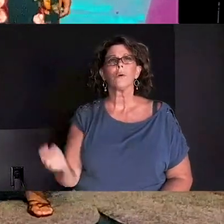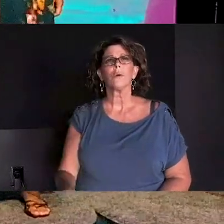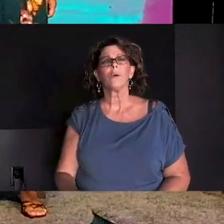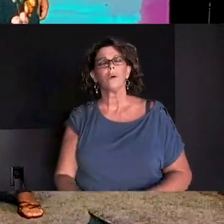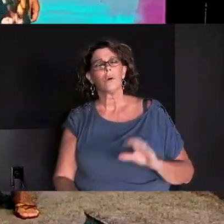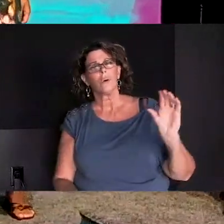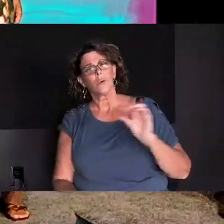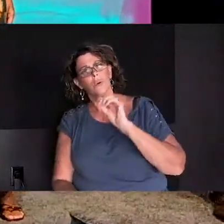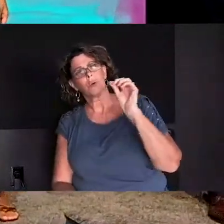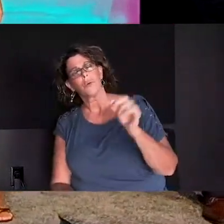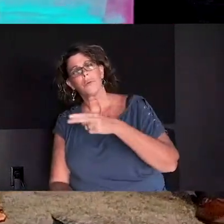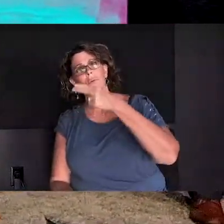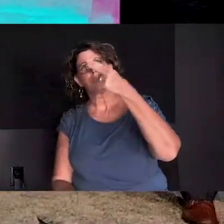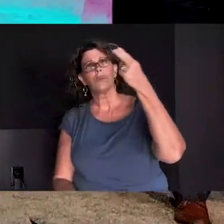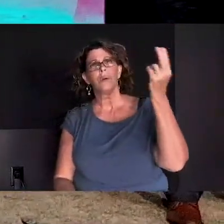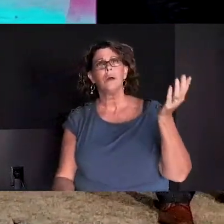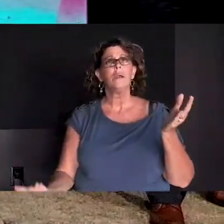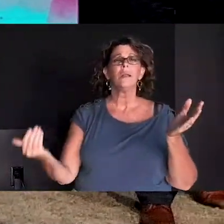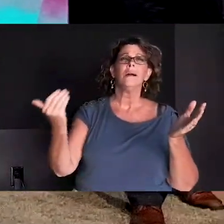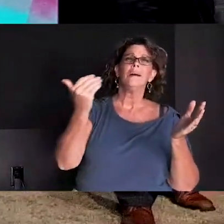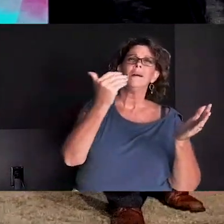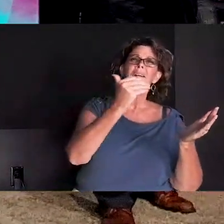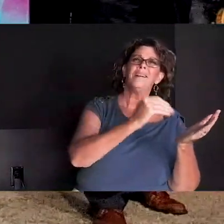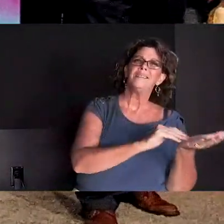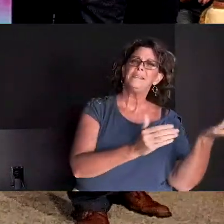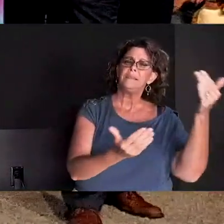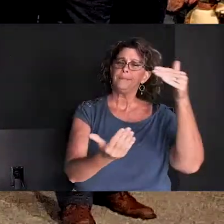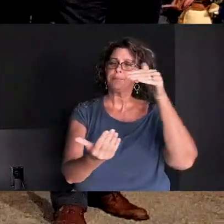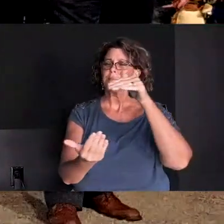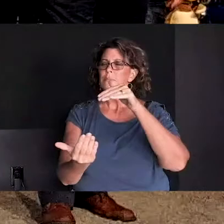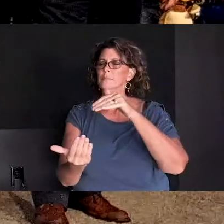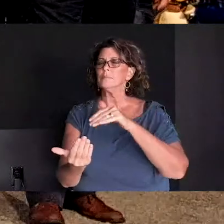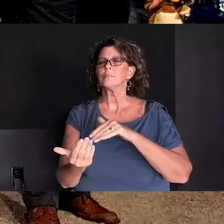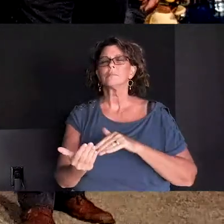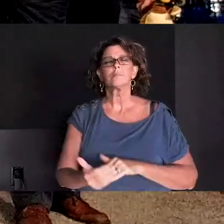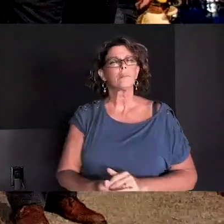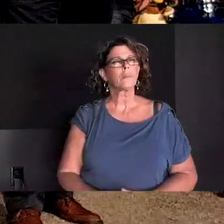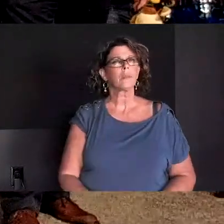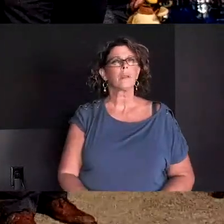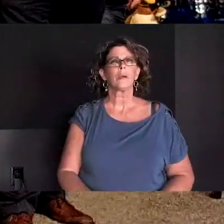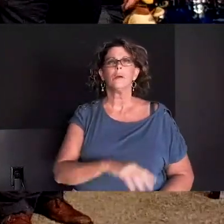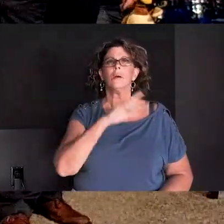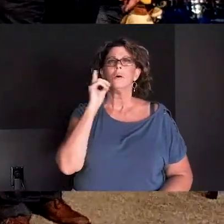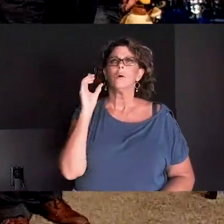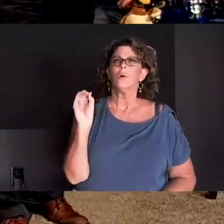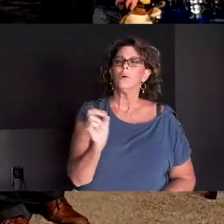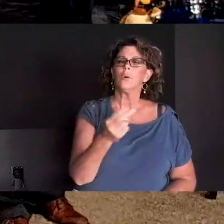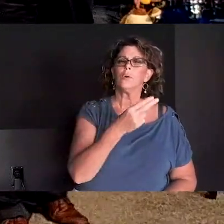oh, oh, again and again and again.